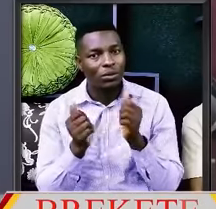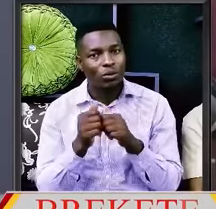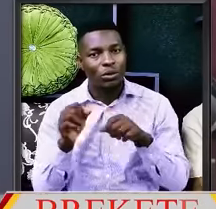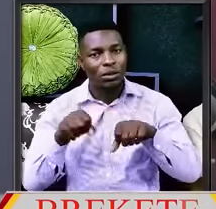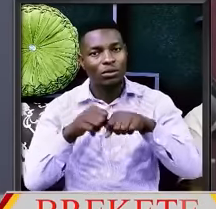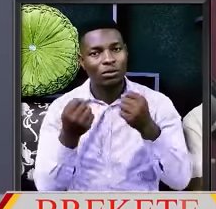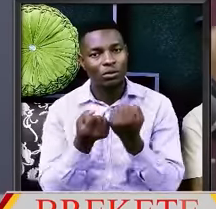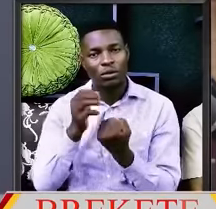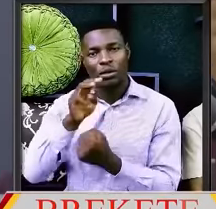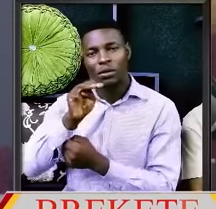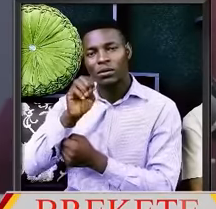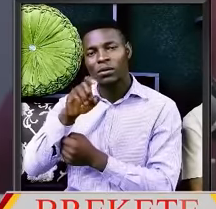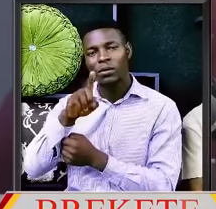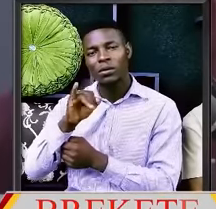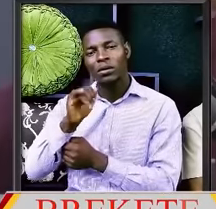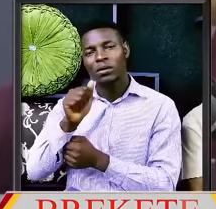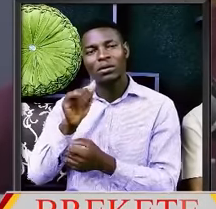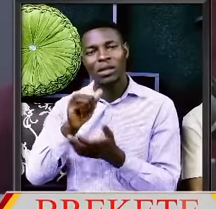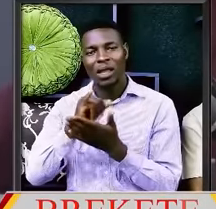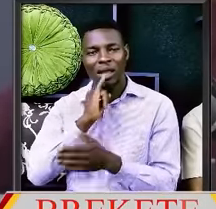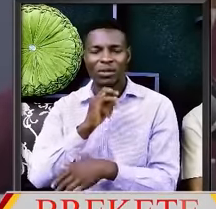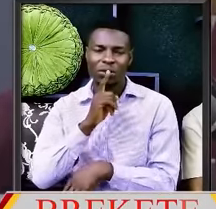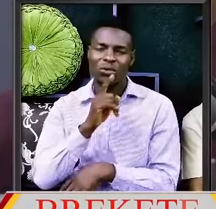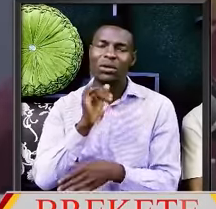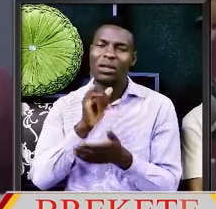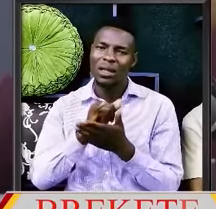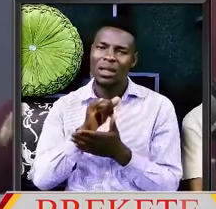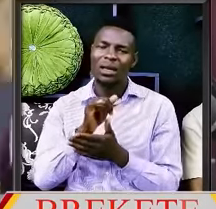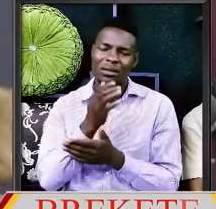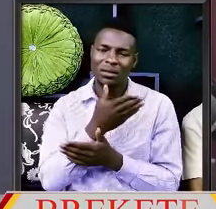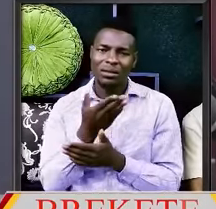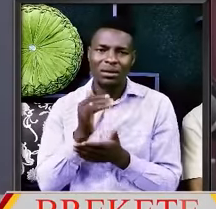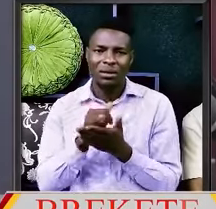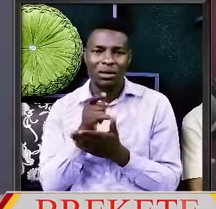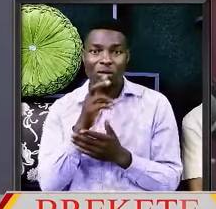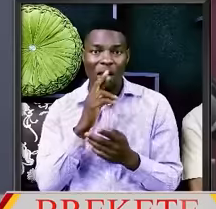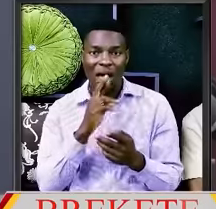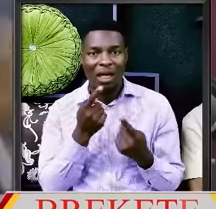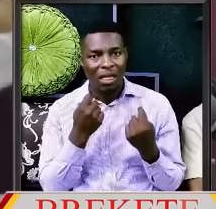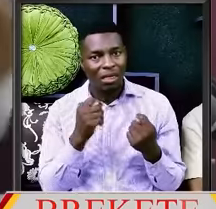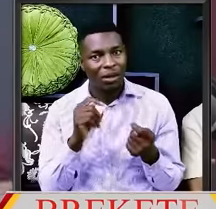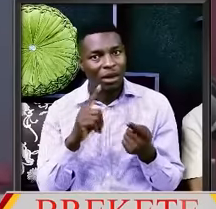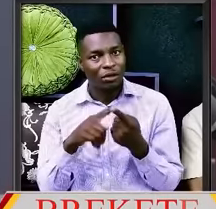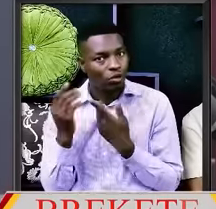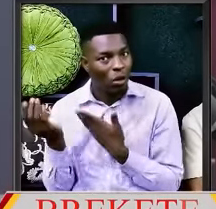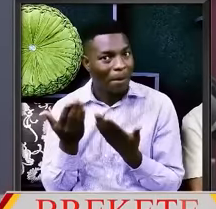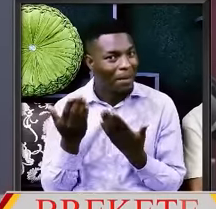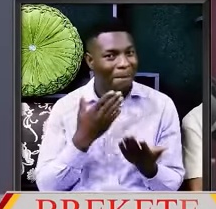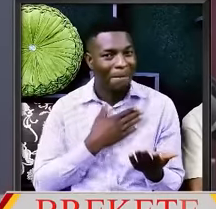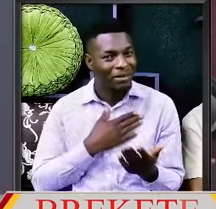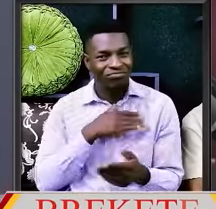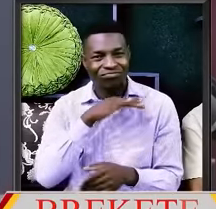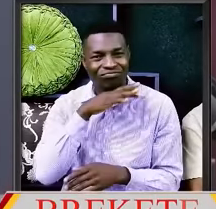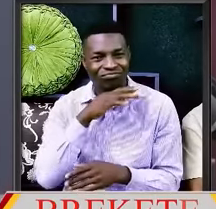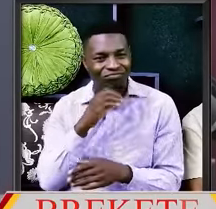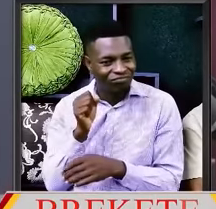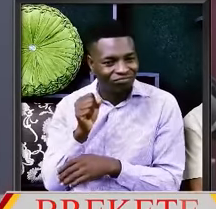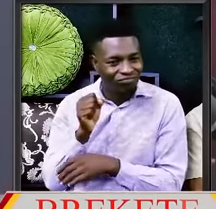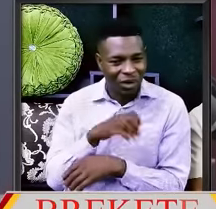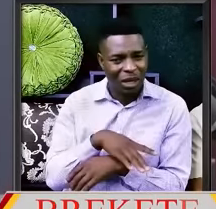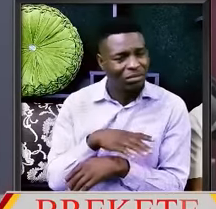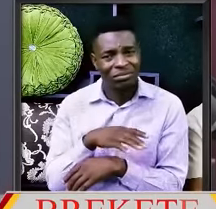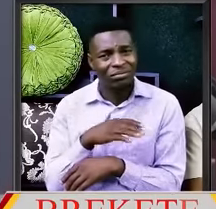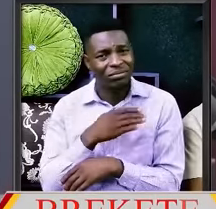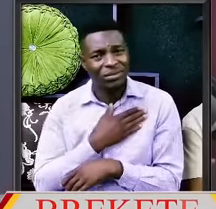just so I bet that thing where you they insinuate, drop and put on for gutter. In fact, put on for drill. I'm not